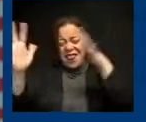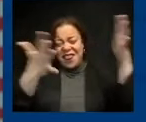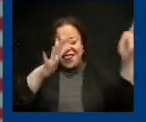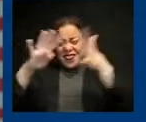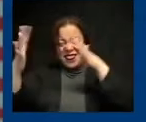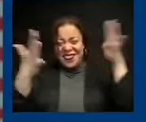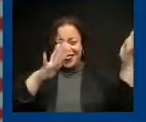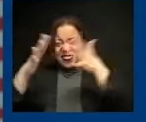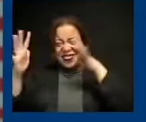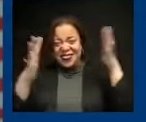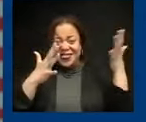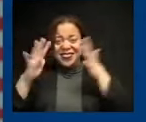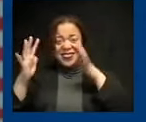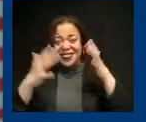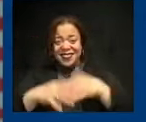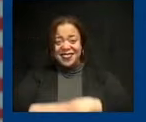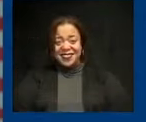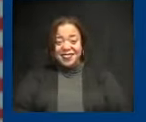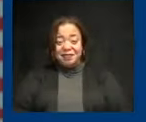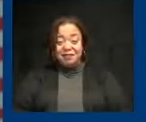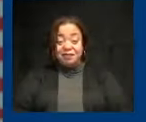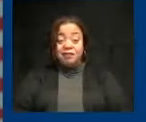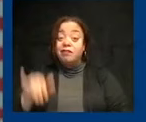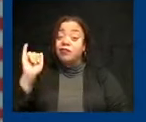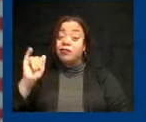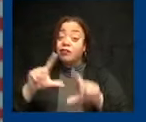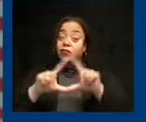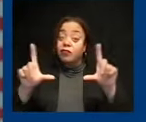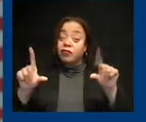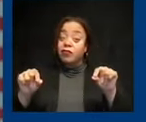These checks have been the lifeline for business